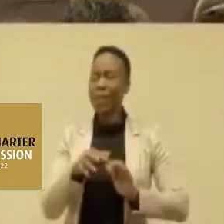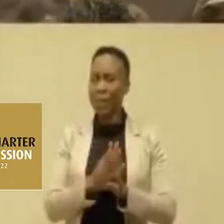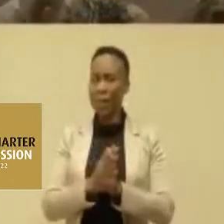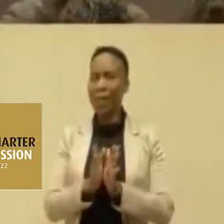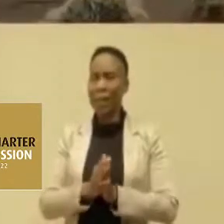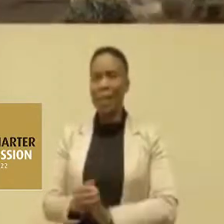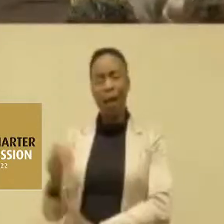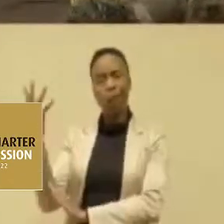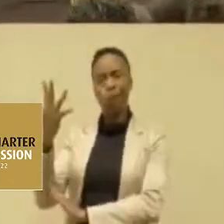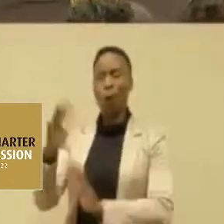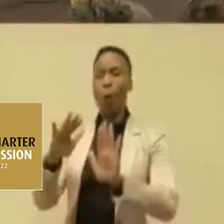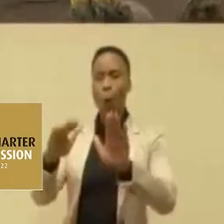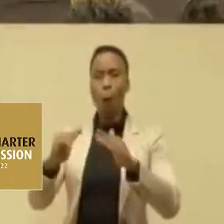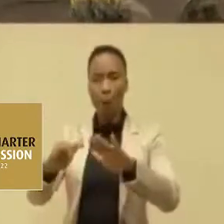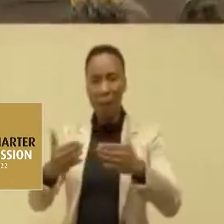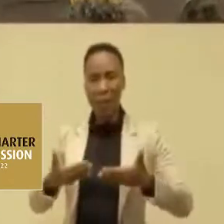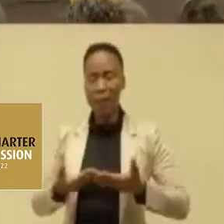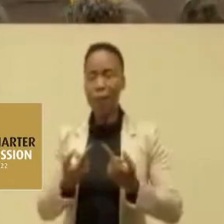speaker